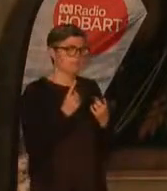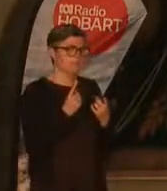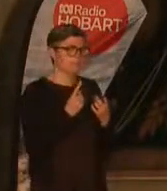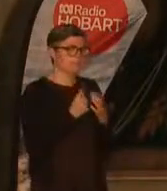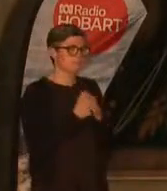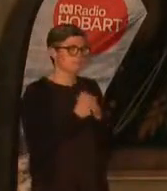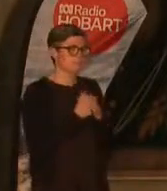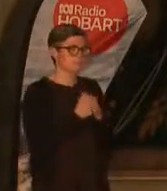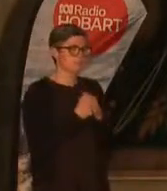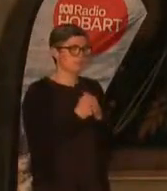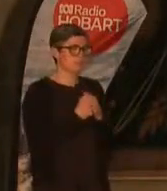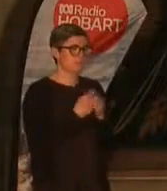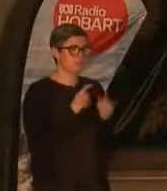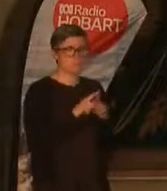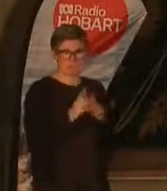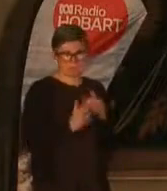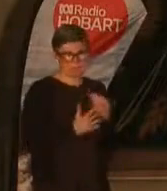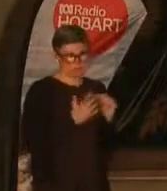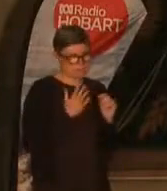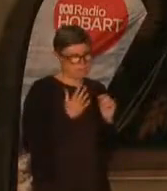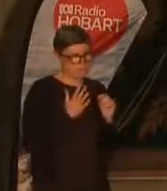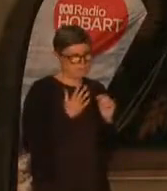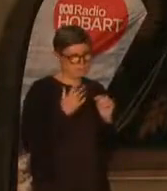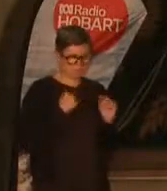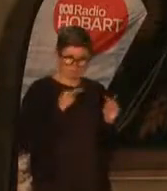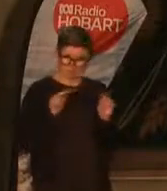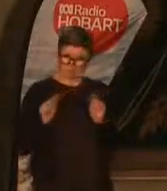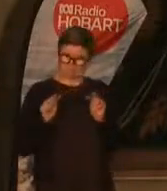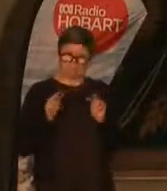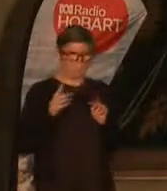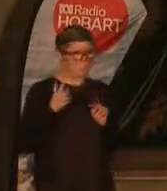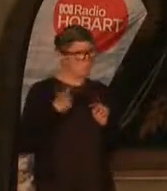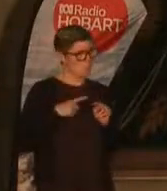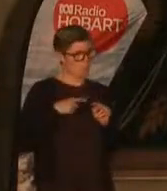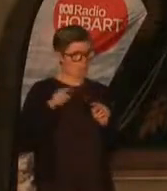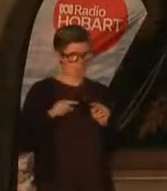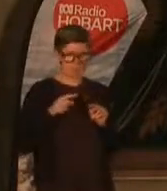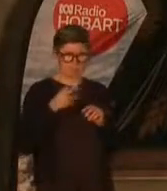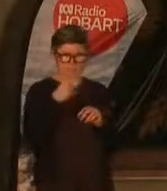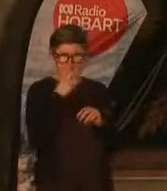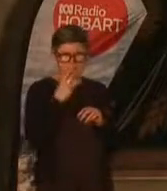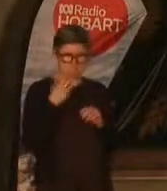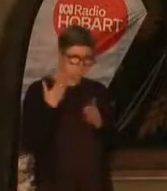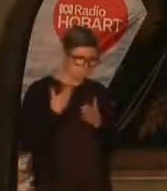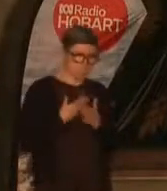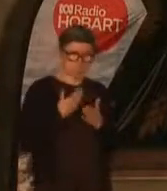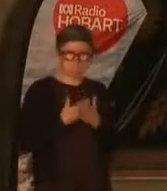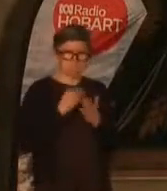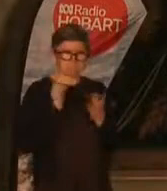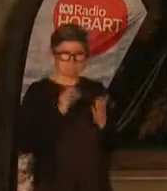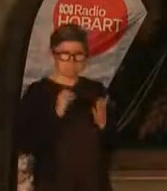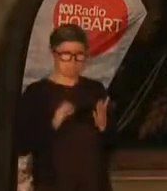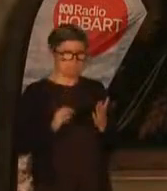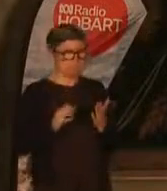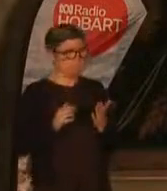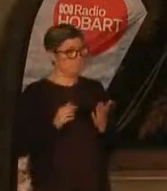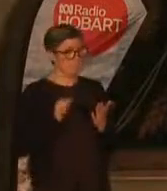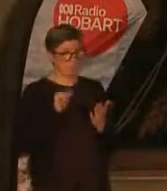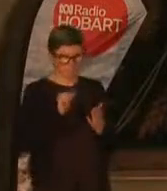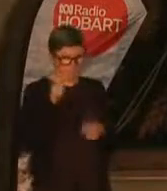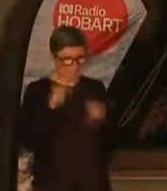it was more interesting in understanding why they were driven to do this than really look at their arguments, which were